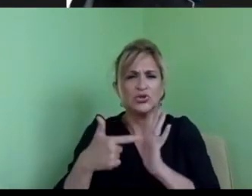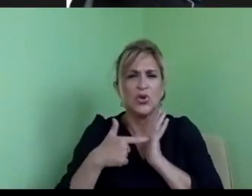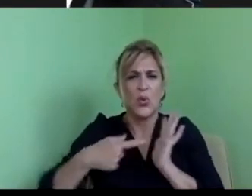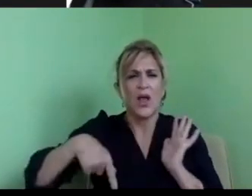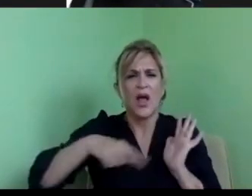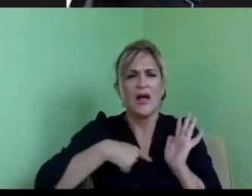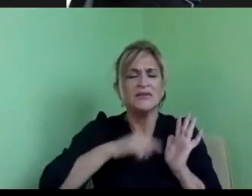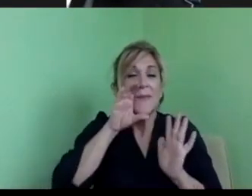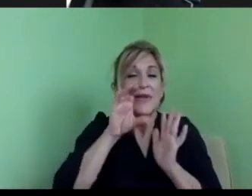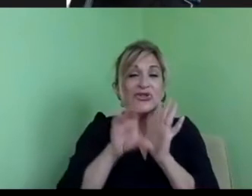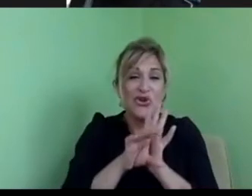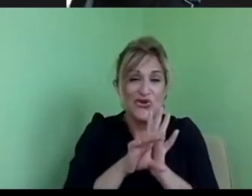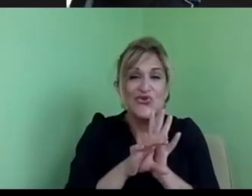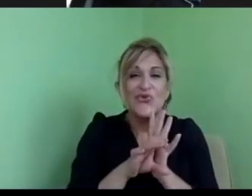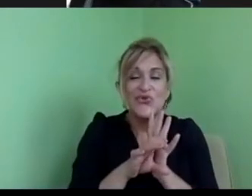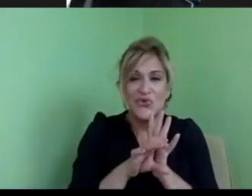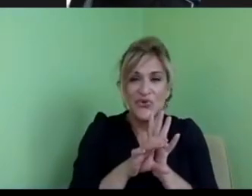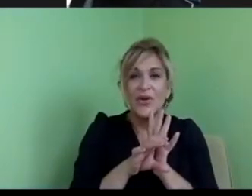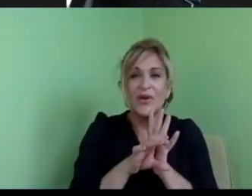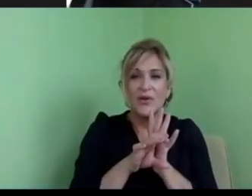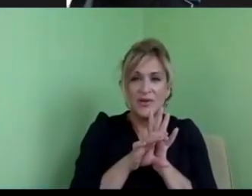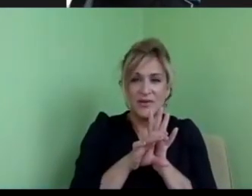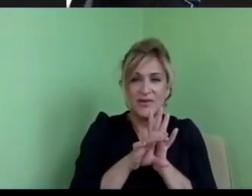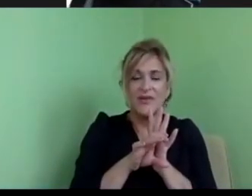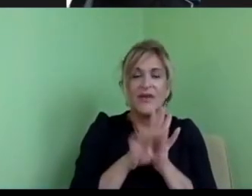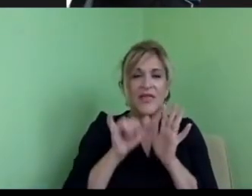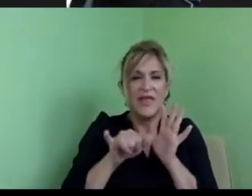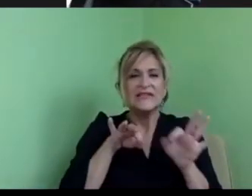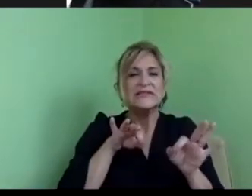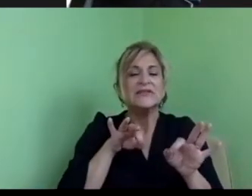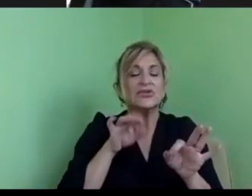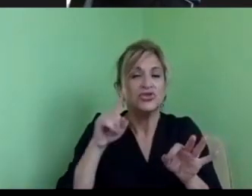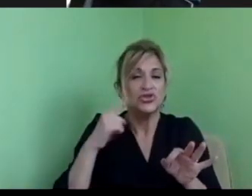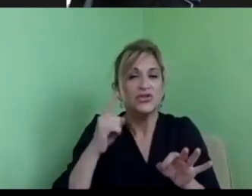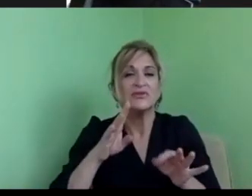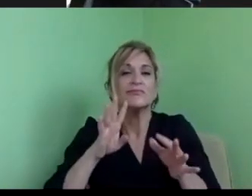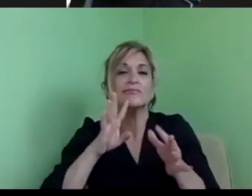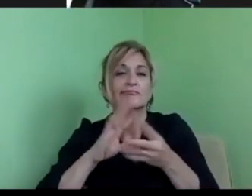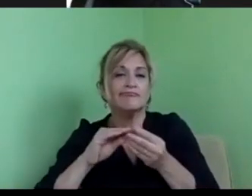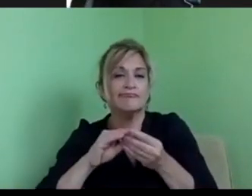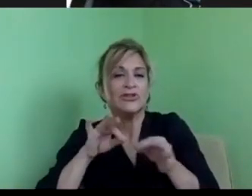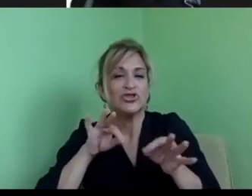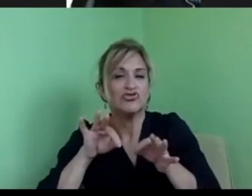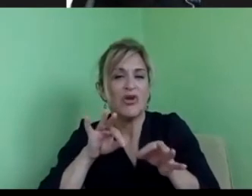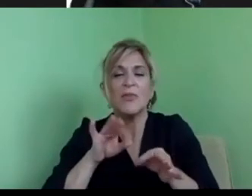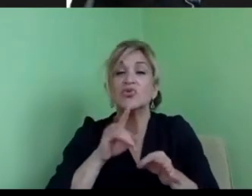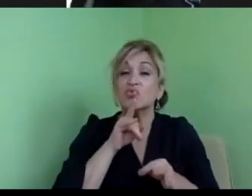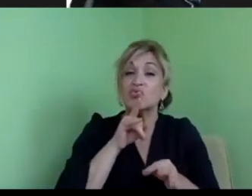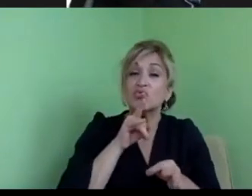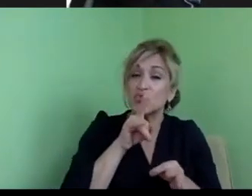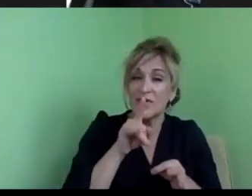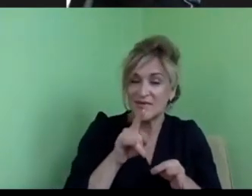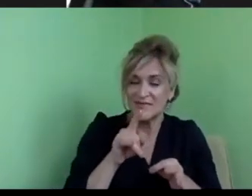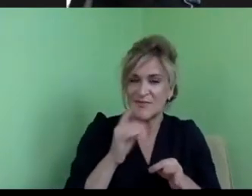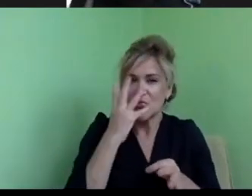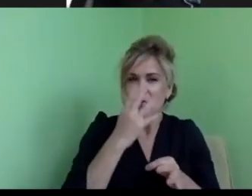of the um scene and just instead describing it to us i thought that was really a beautiful way of still